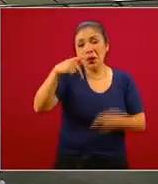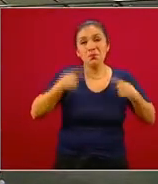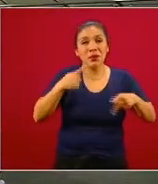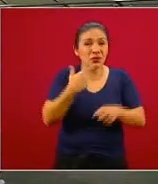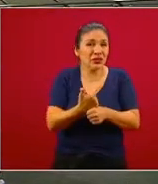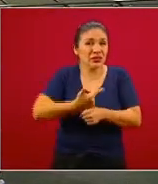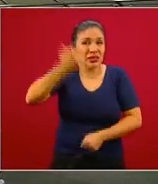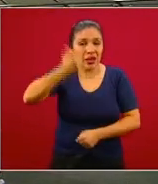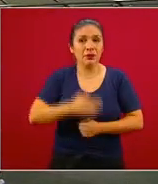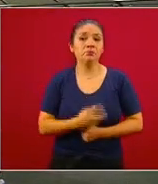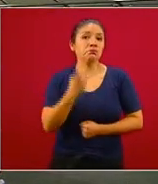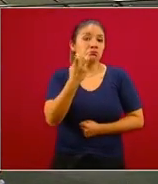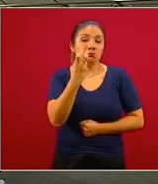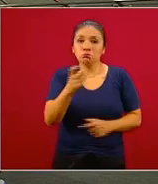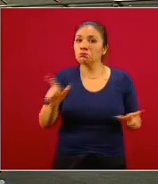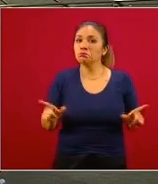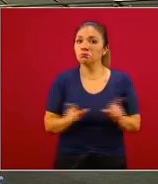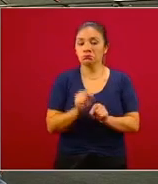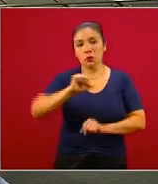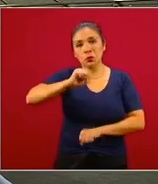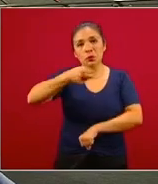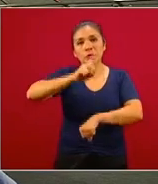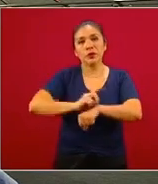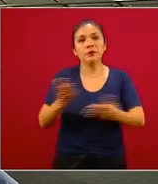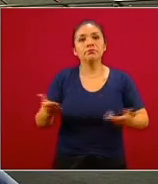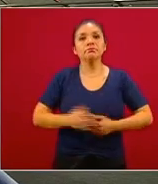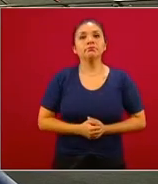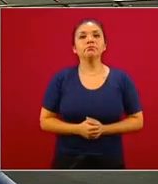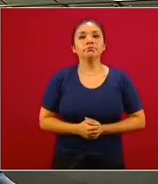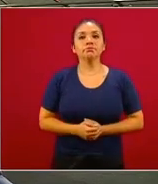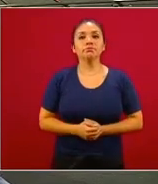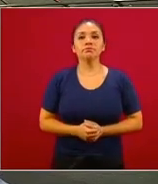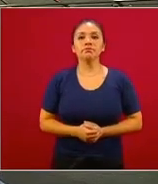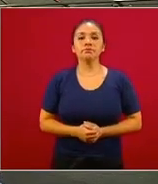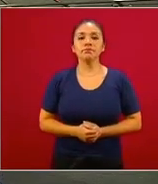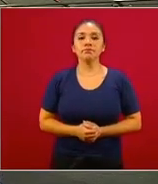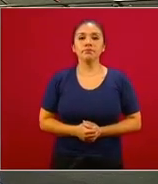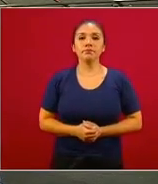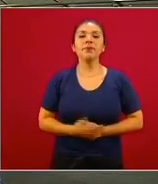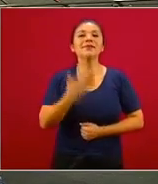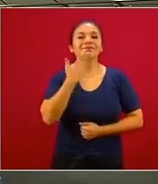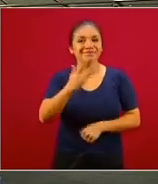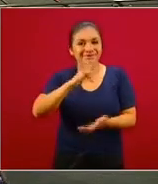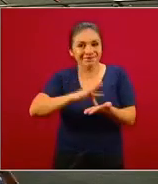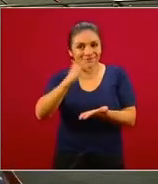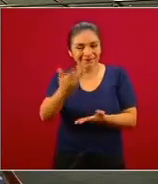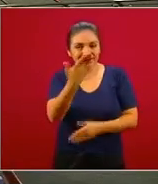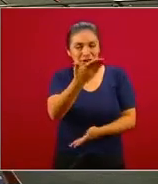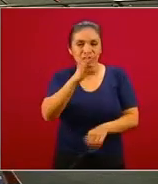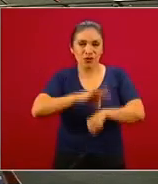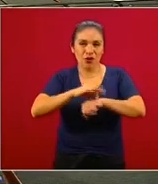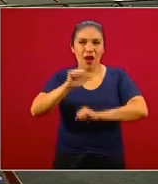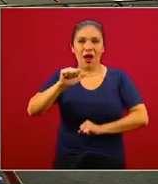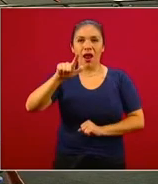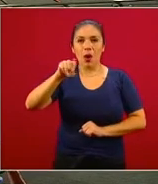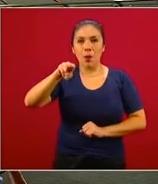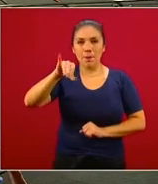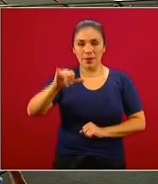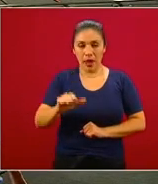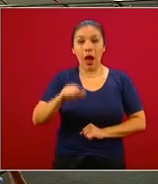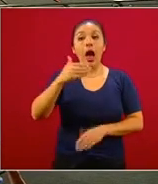country. Sería la actualización para el día de hoy. Muy bien. Gracias, doctor Alomía. That would be my information for